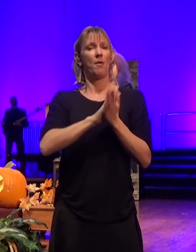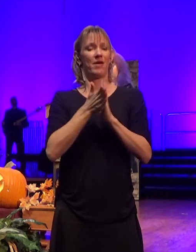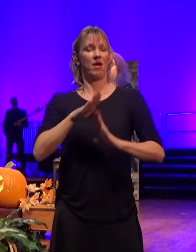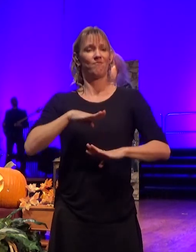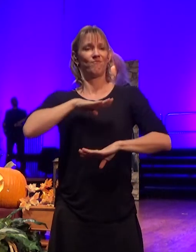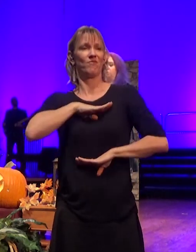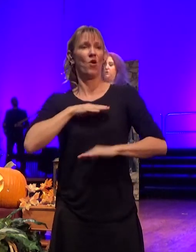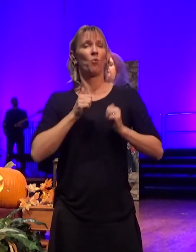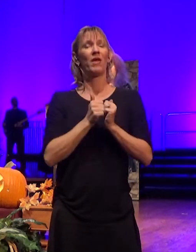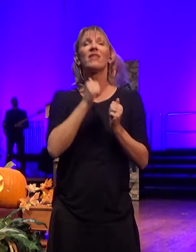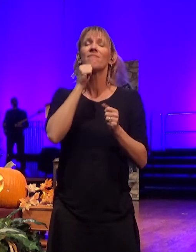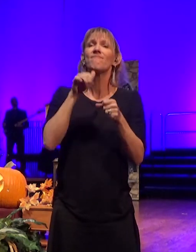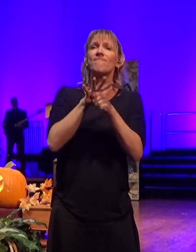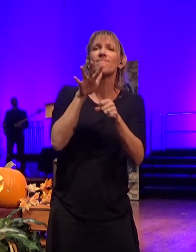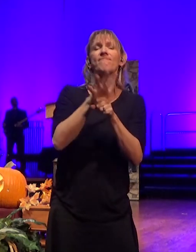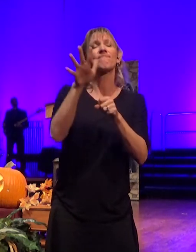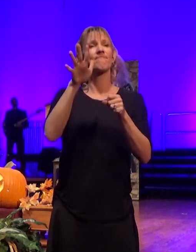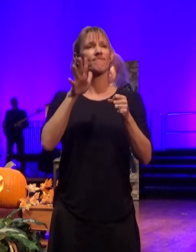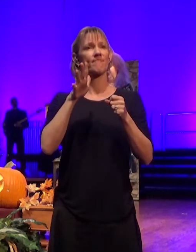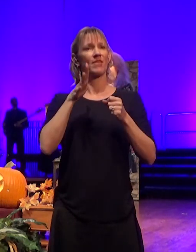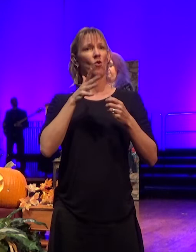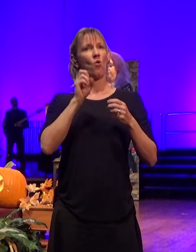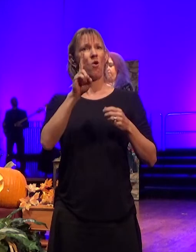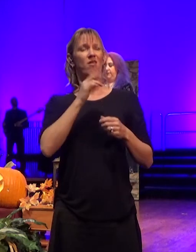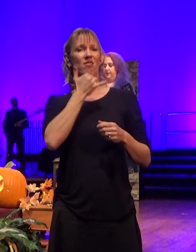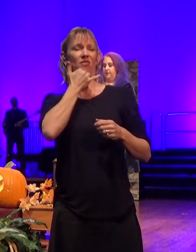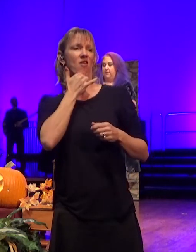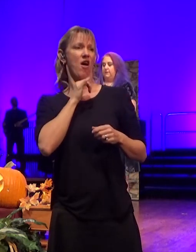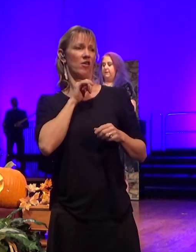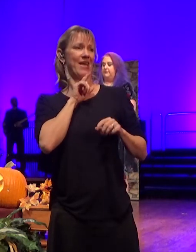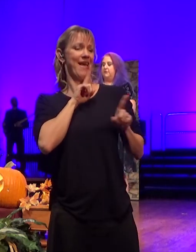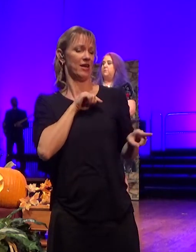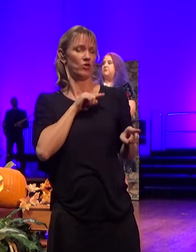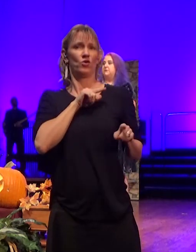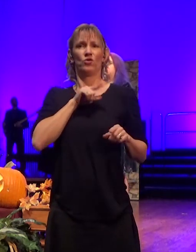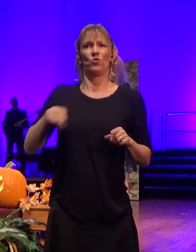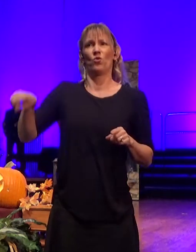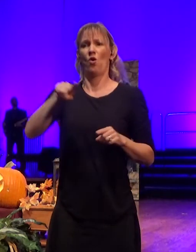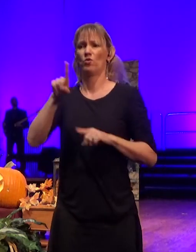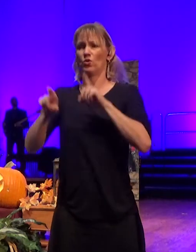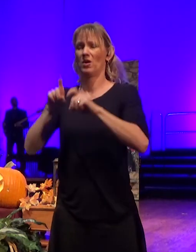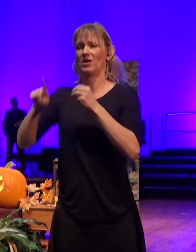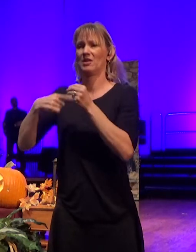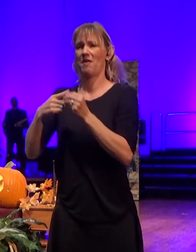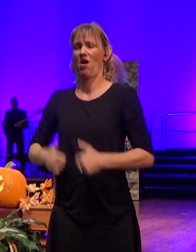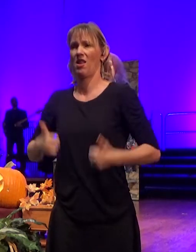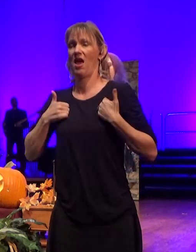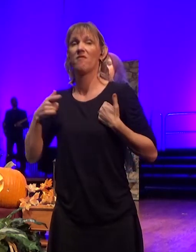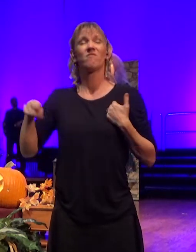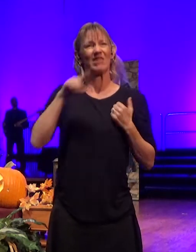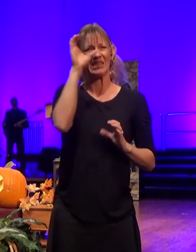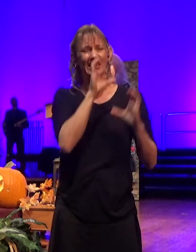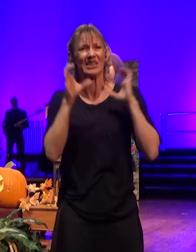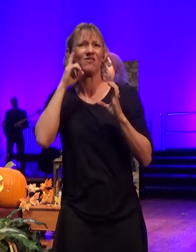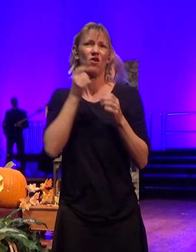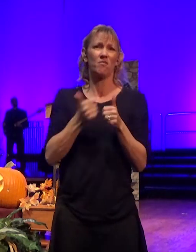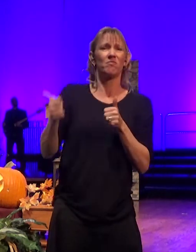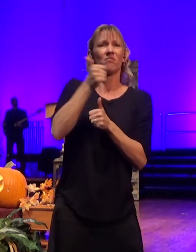they content themselves with inadequate or wrong answers to the questions of life. They seek